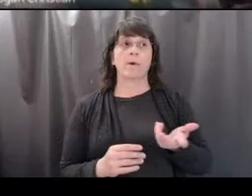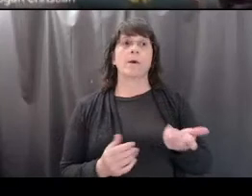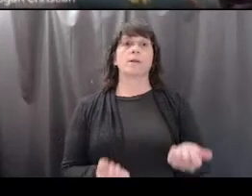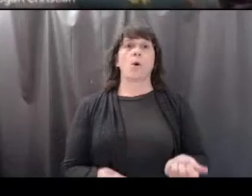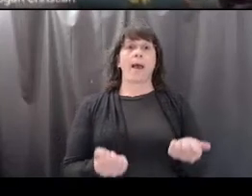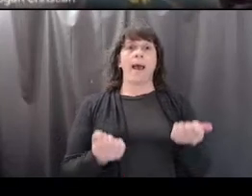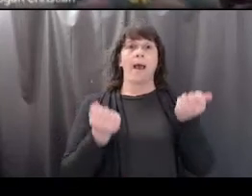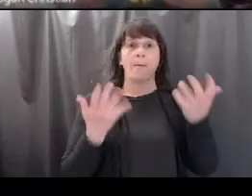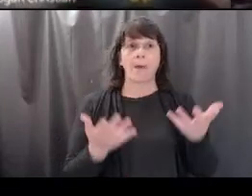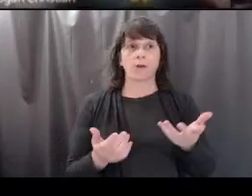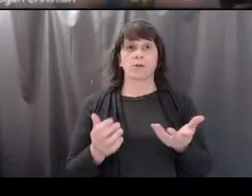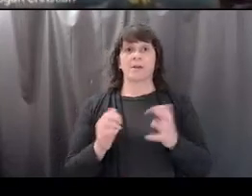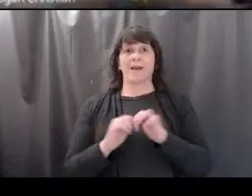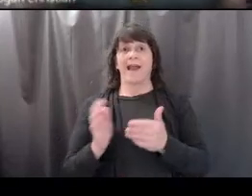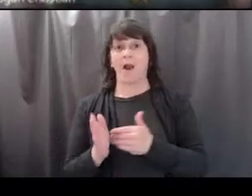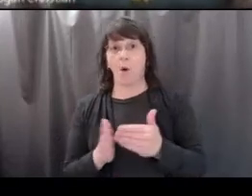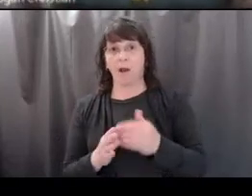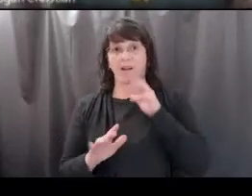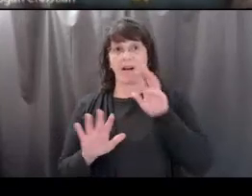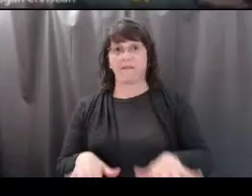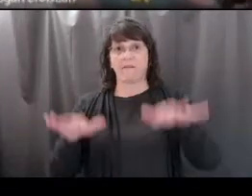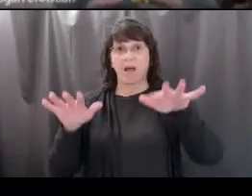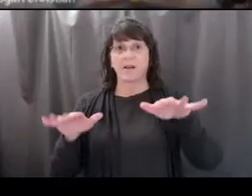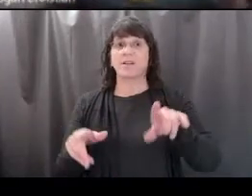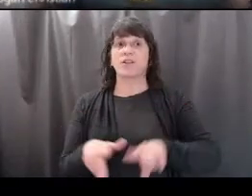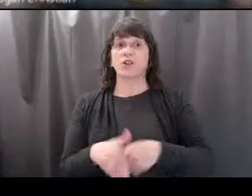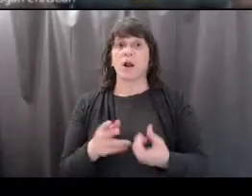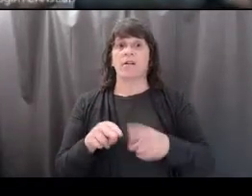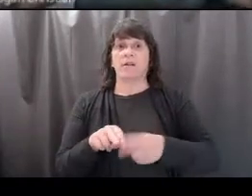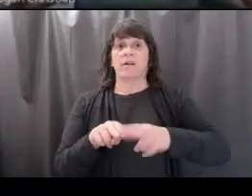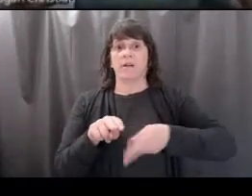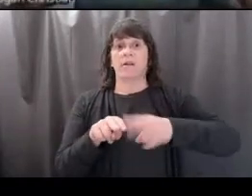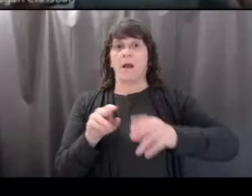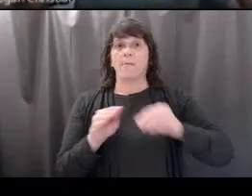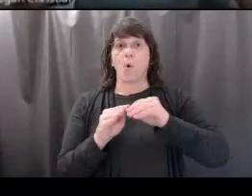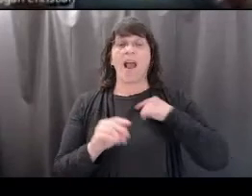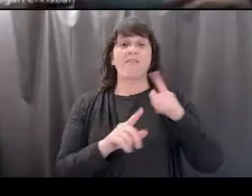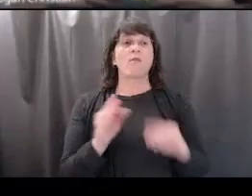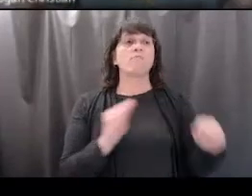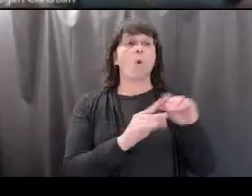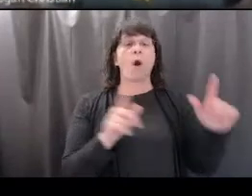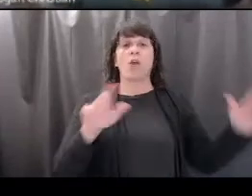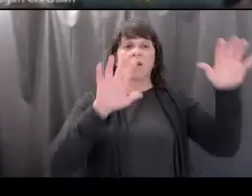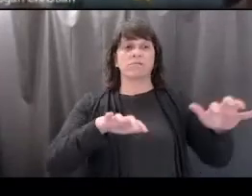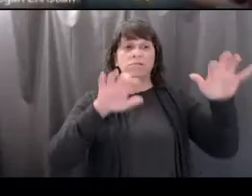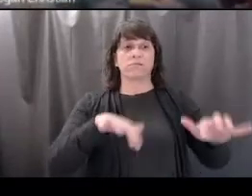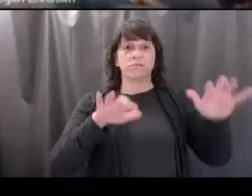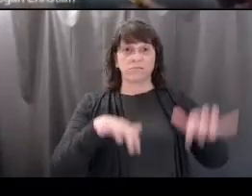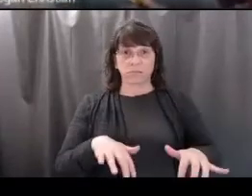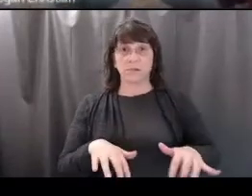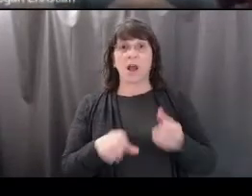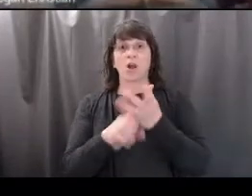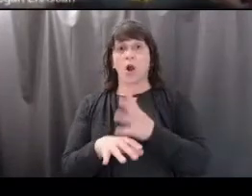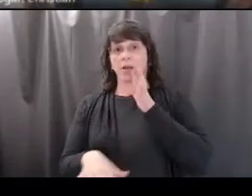of floods is starting to increase. So we're getting more large precipitation events that cause flooding,